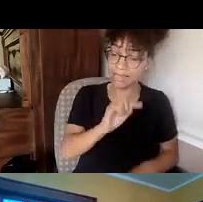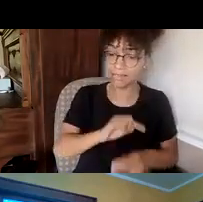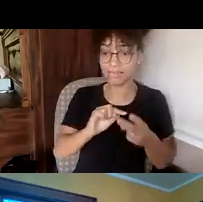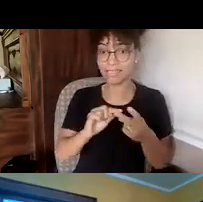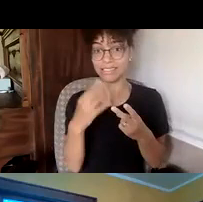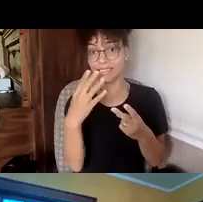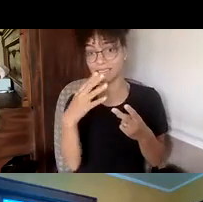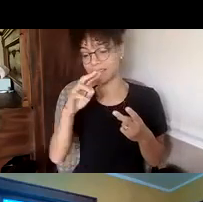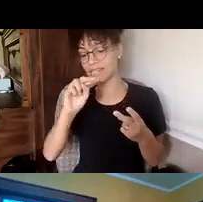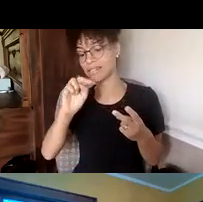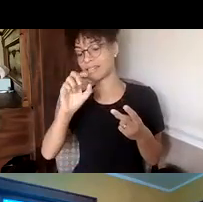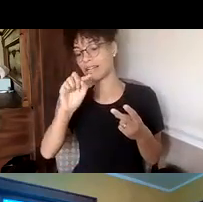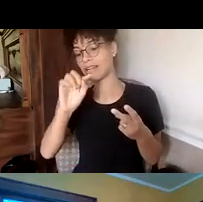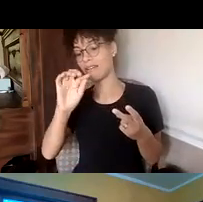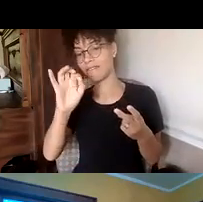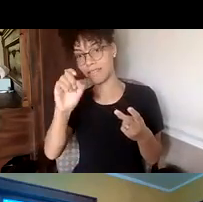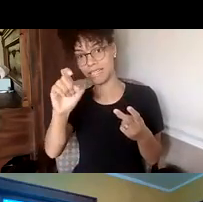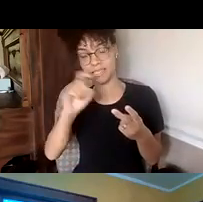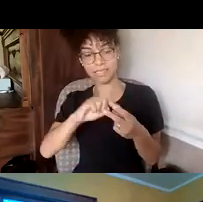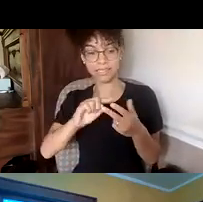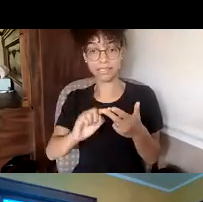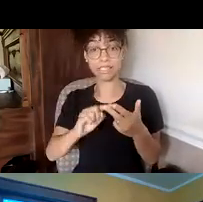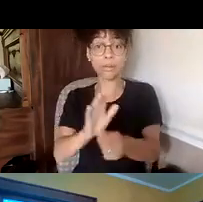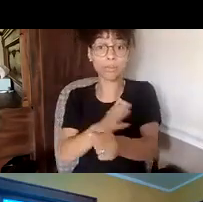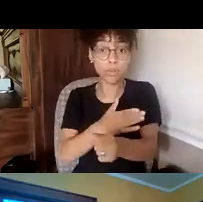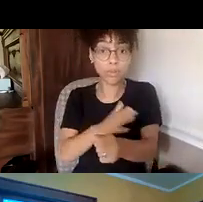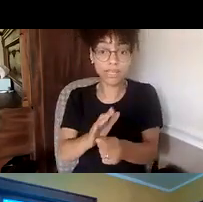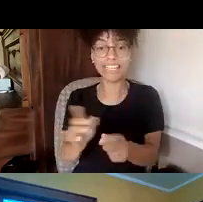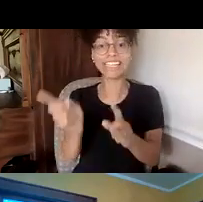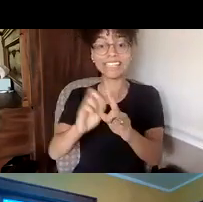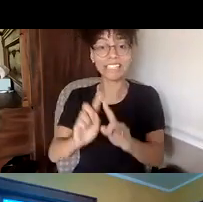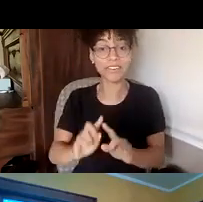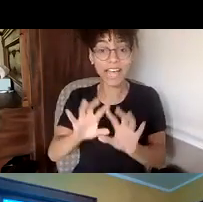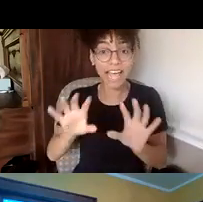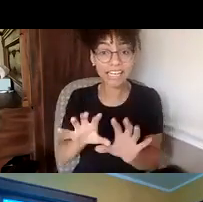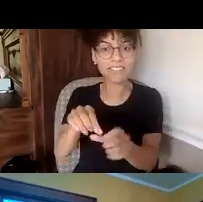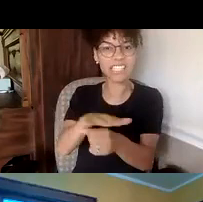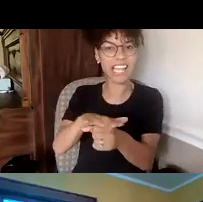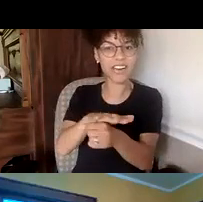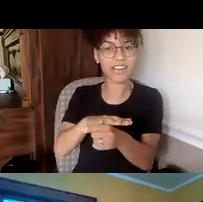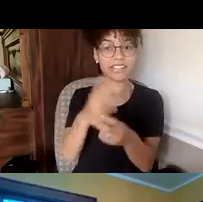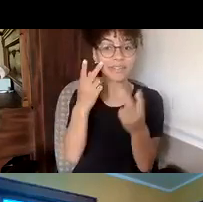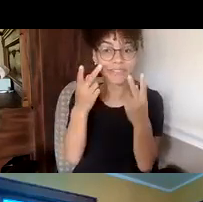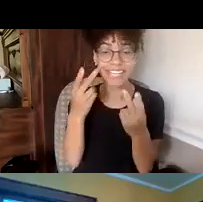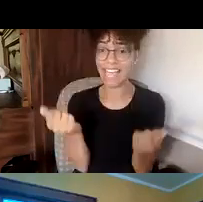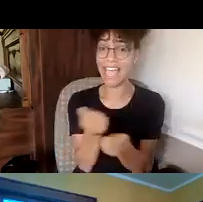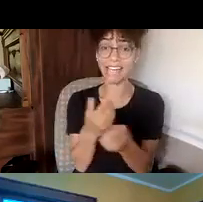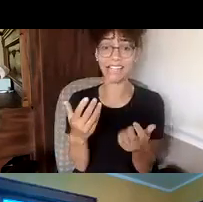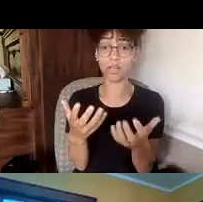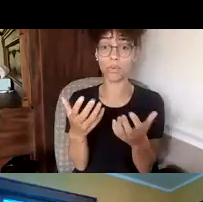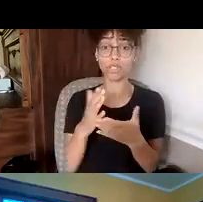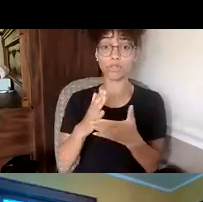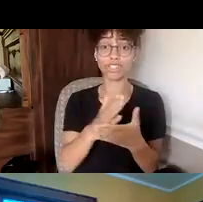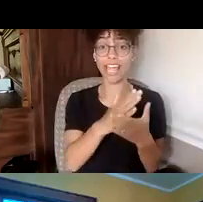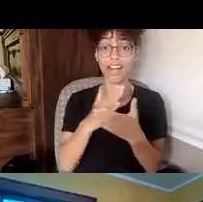music, certain activities in the region to visit, anything, that you want to share with us